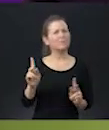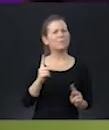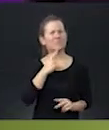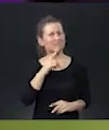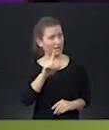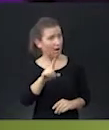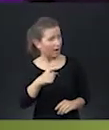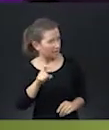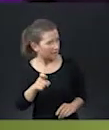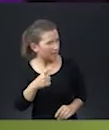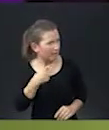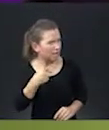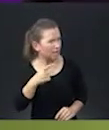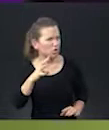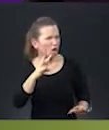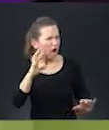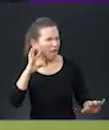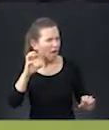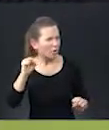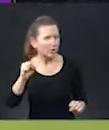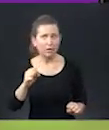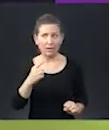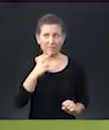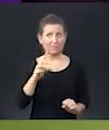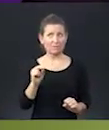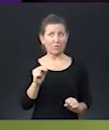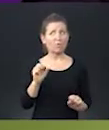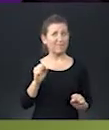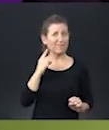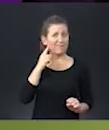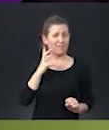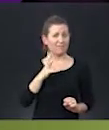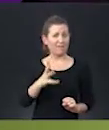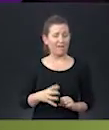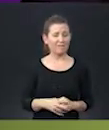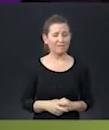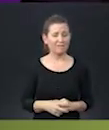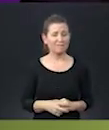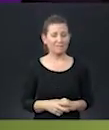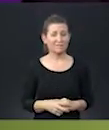talk louder to you? I say, no, I can hear just fine. Yeah.